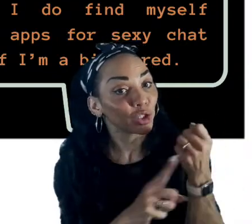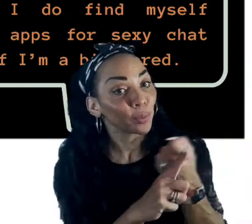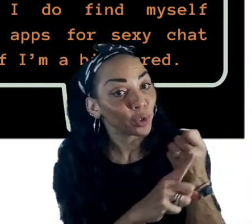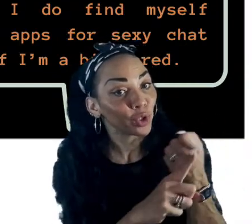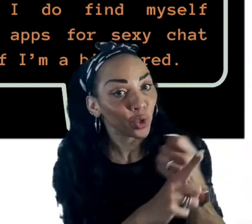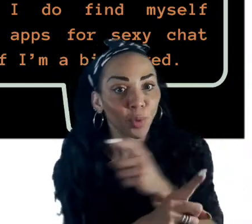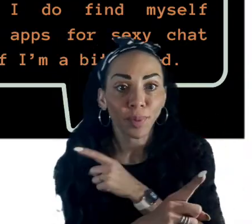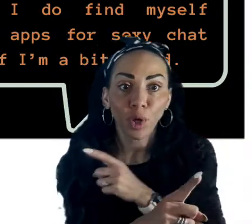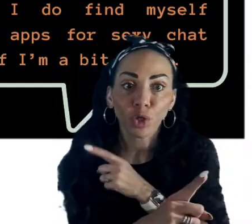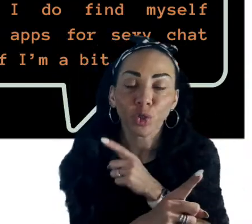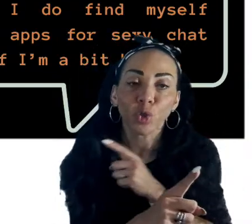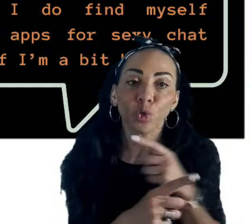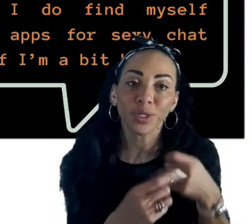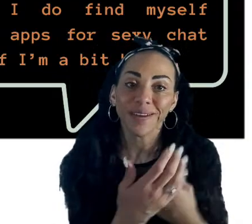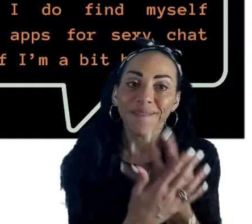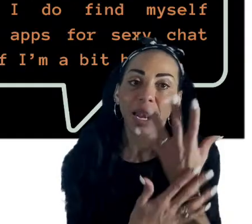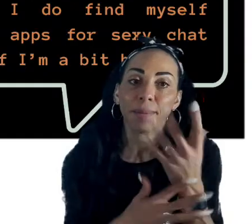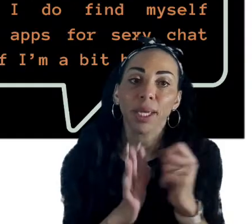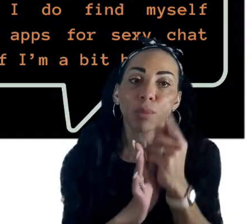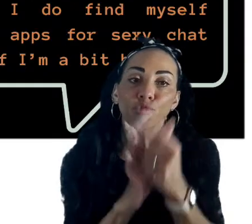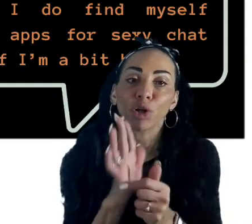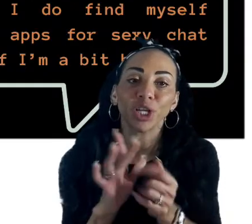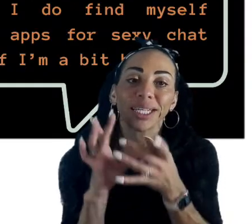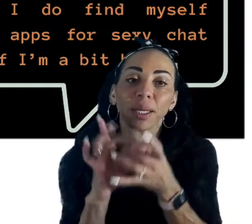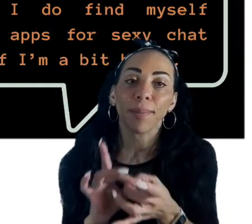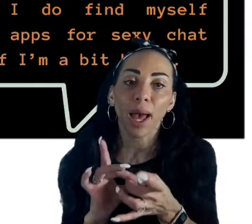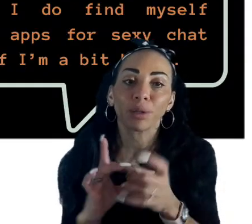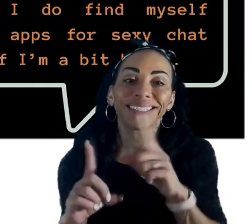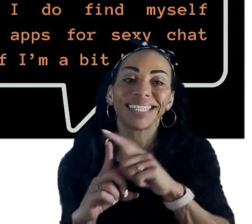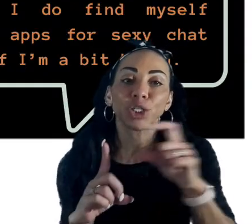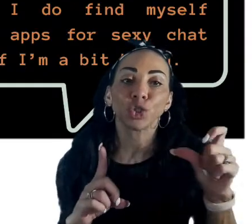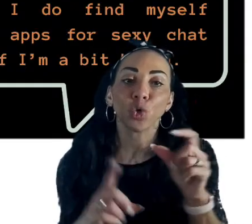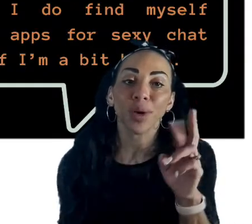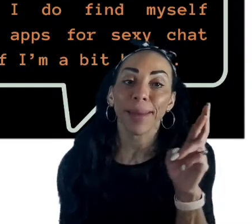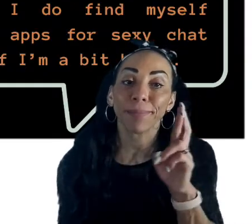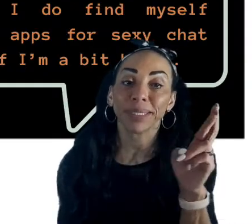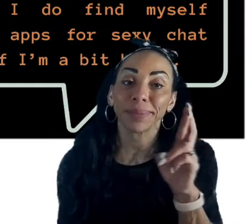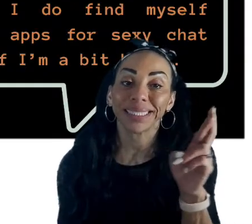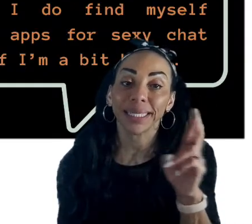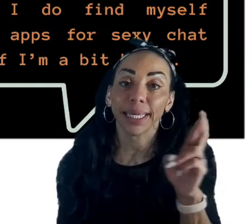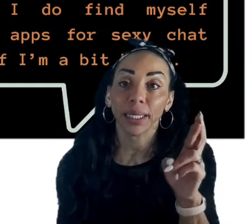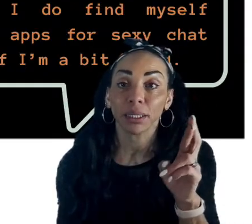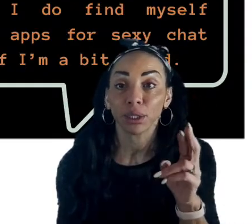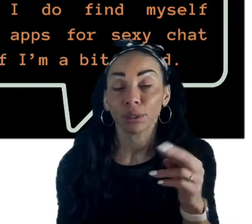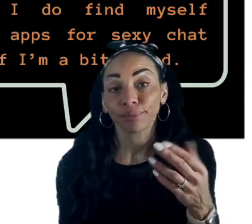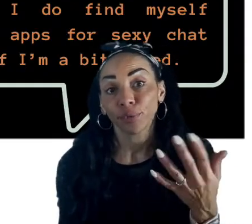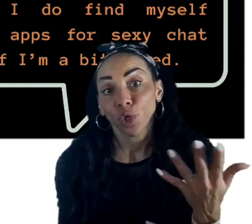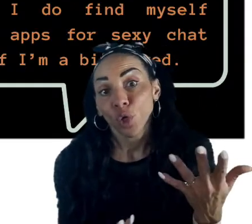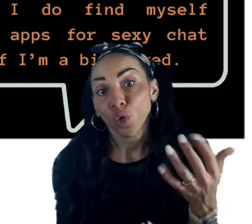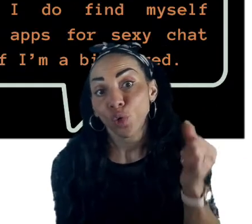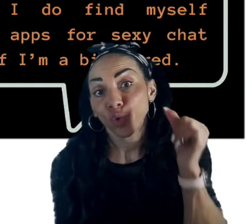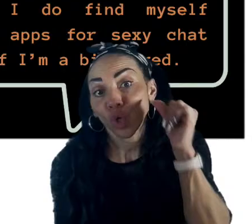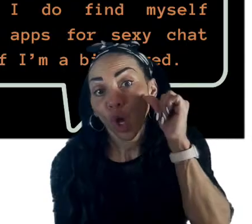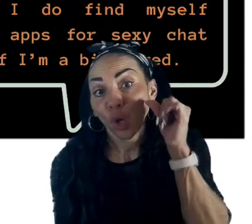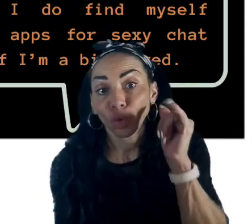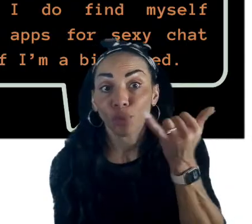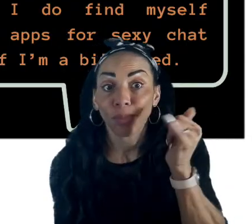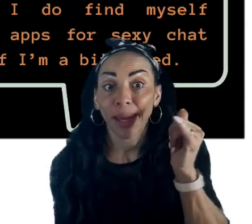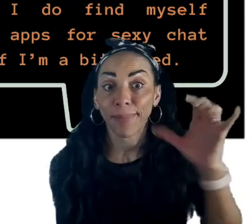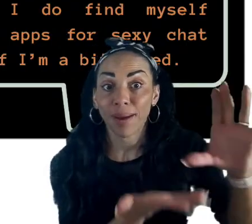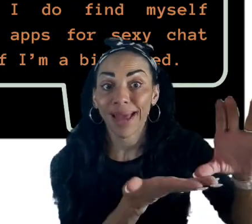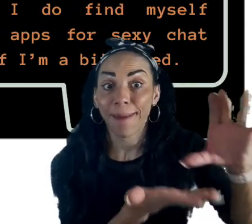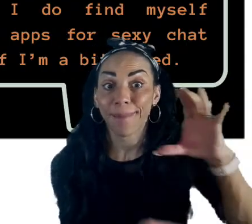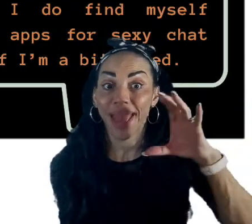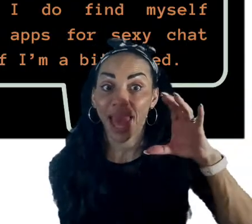this. And who knows, one day maybe I might get a payout, which